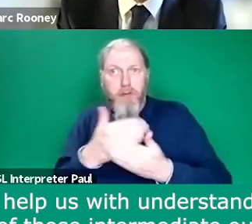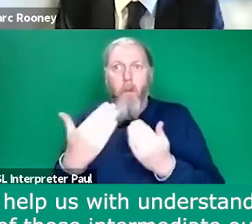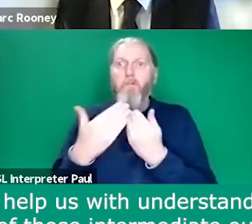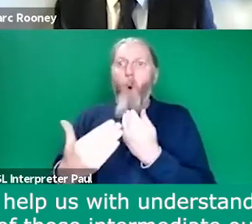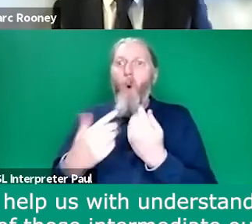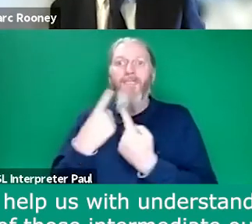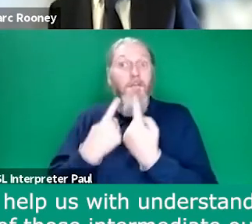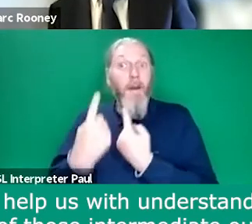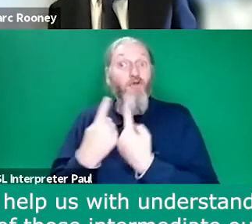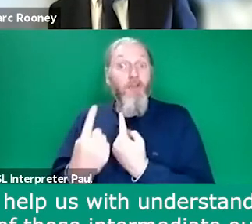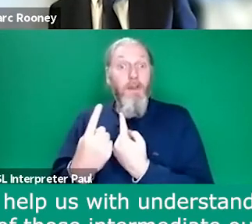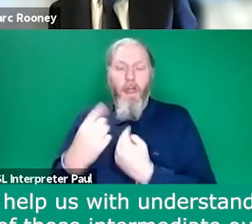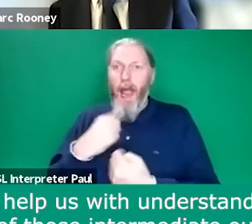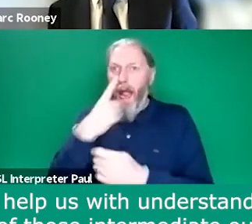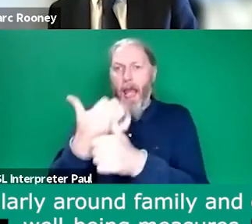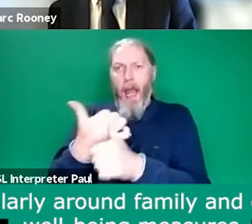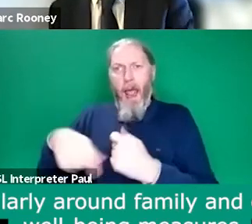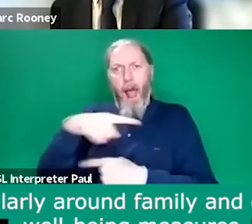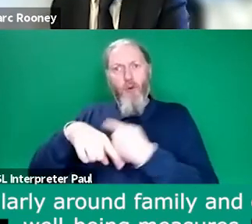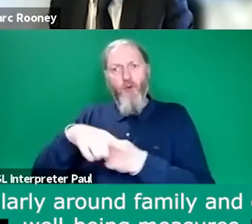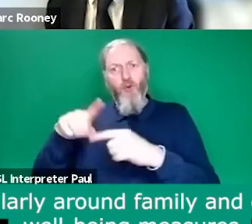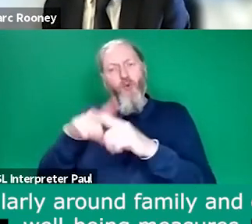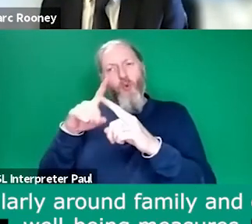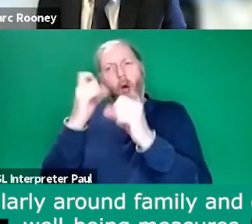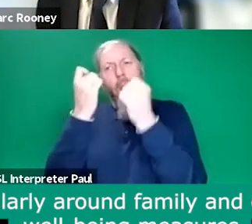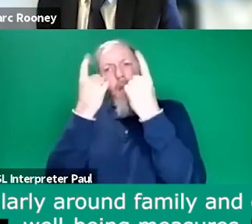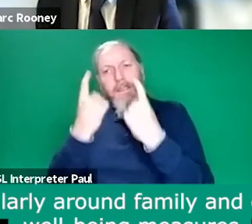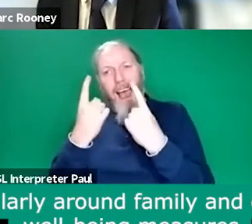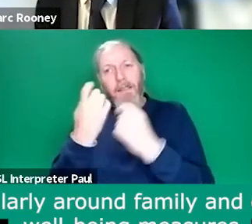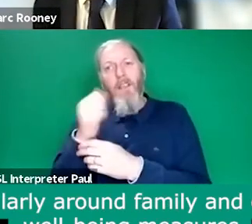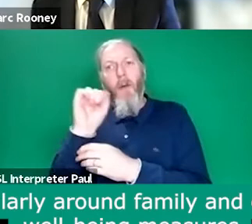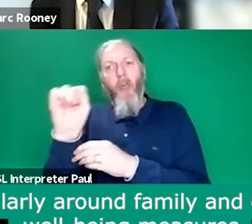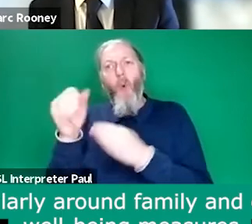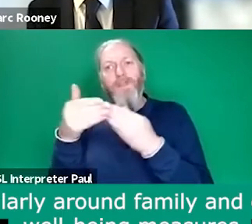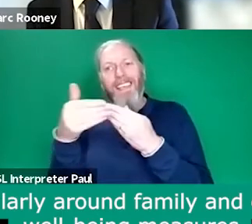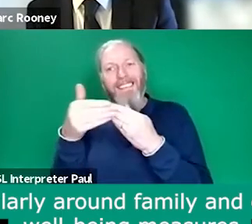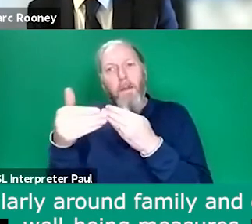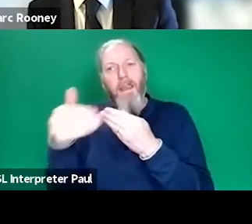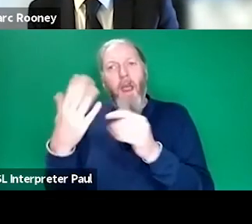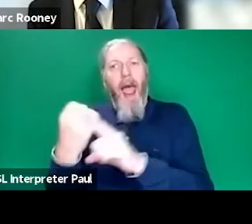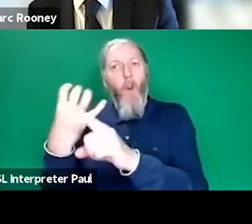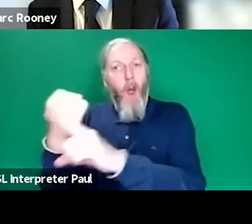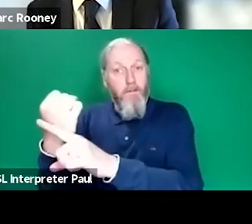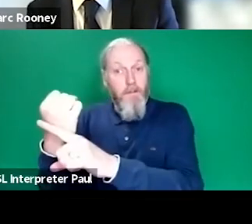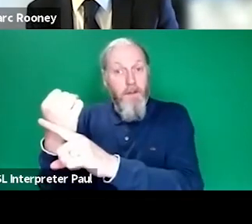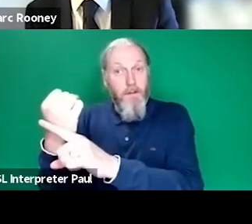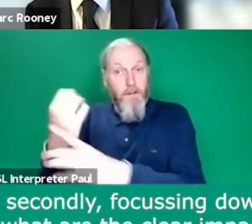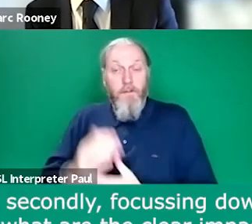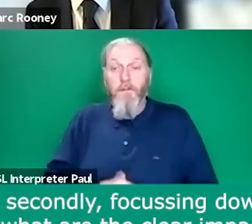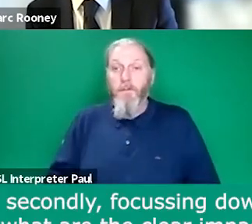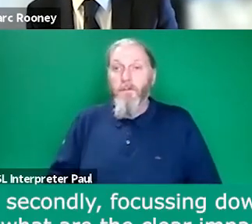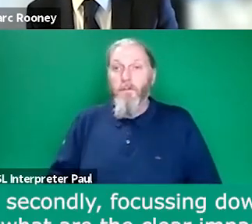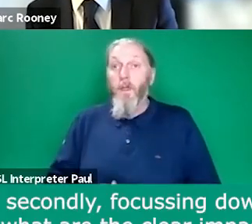to help us with understanding some of those intermediate outcomes, particularly around family and children well-being measures.